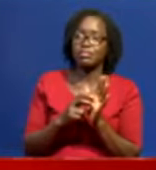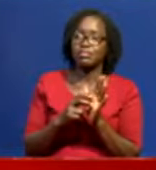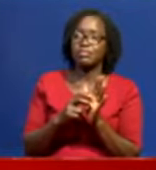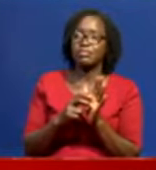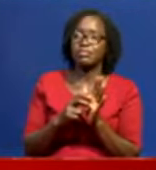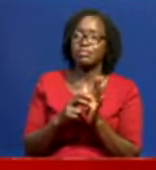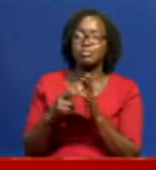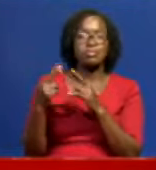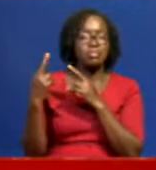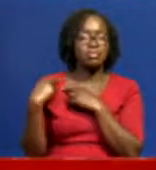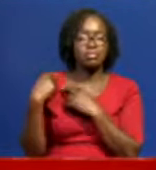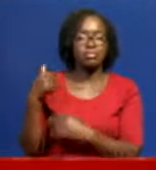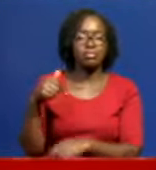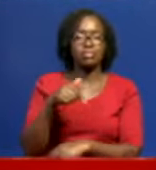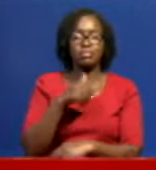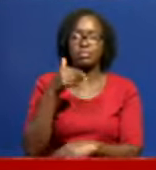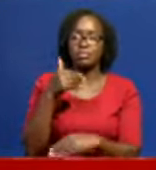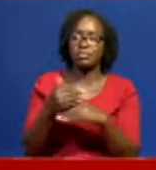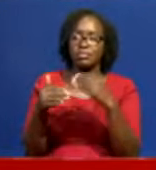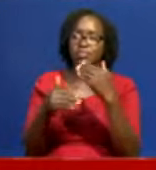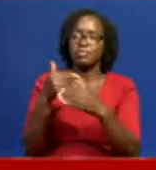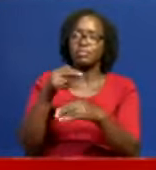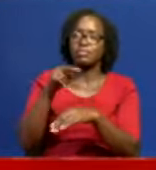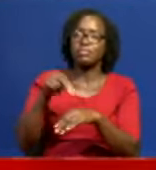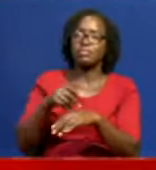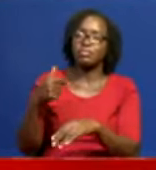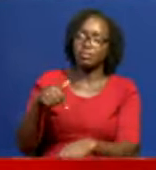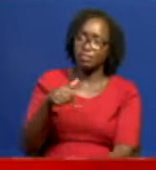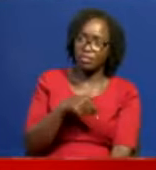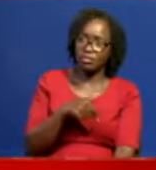Ni jukumu letu kujenga taifa letu.